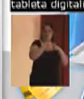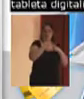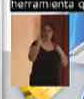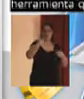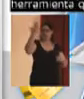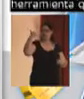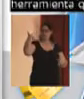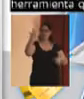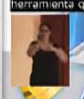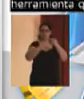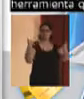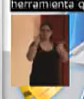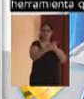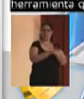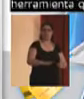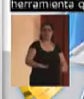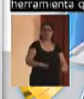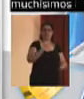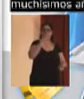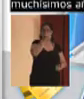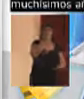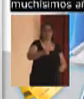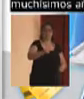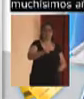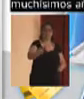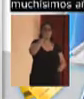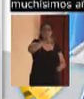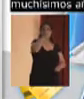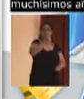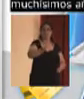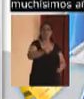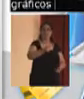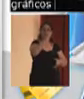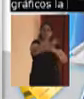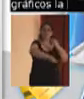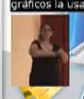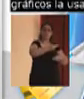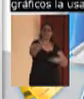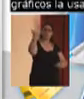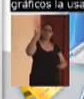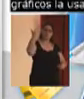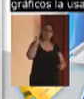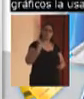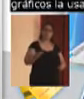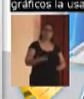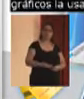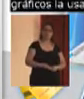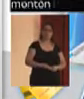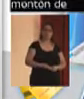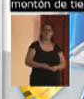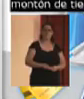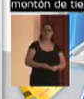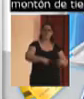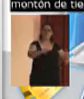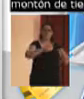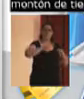digitalizing tablet, which is something which exists already. Graphic designers have been using this for a long